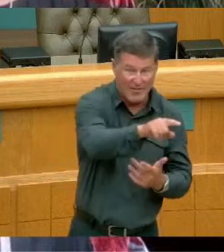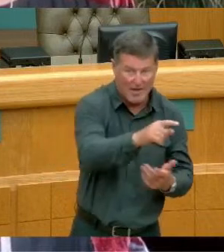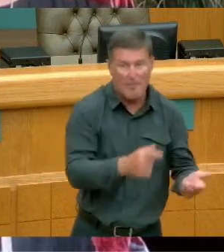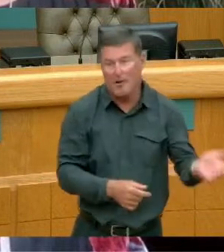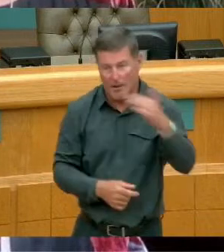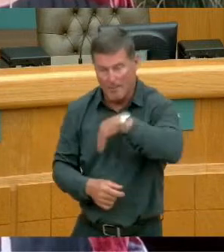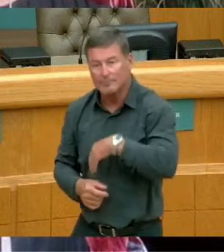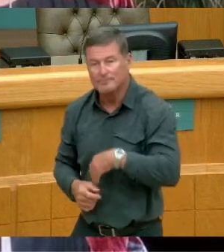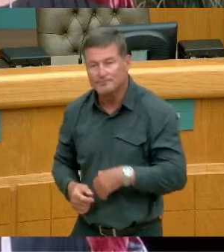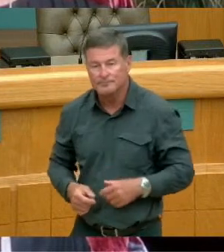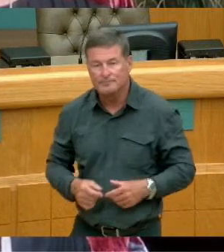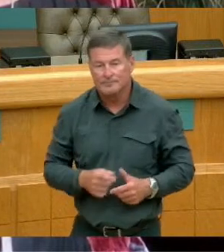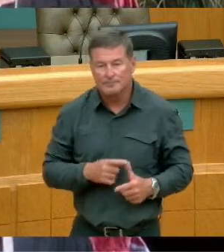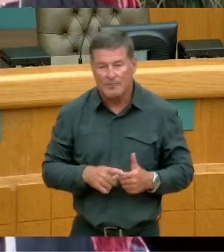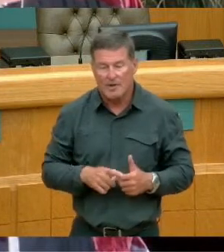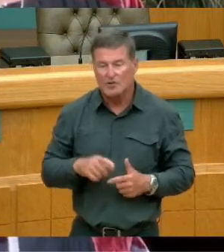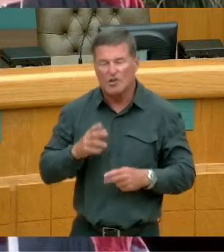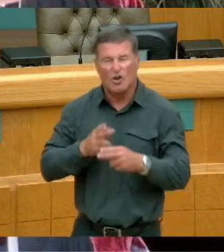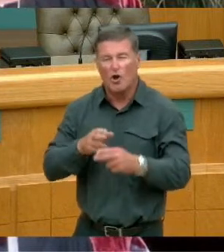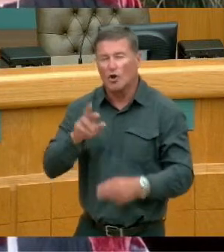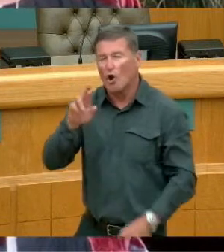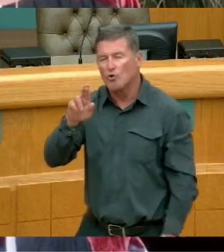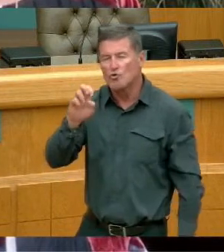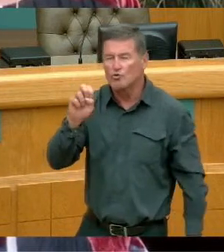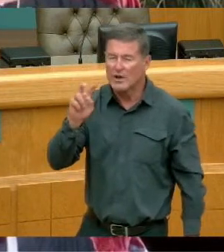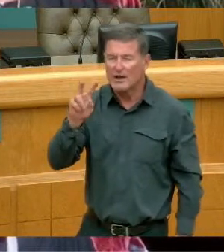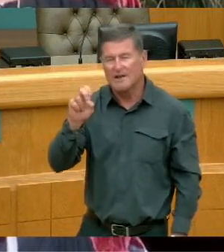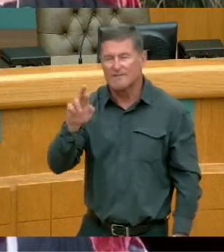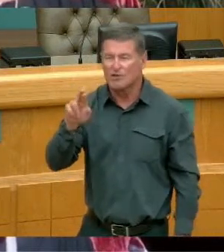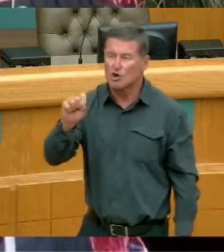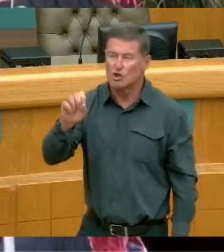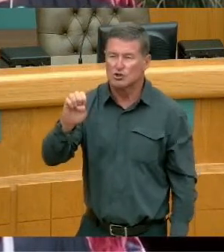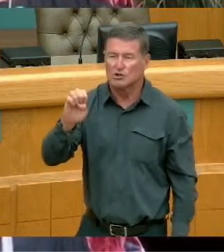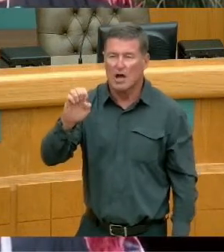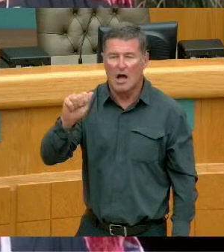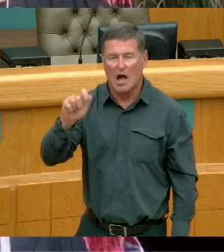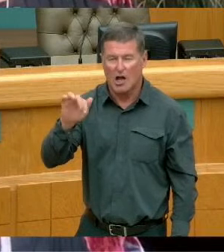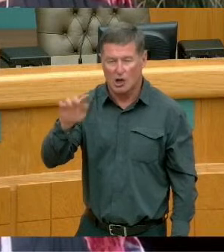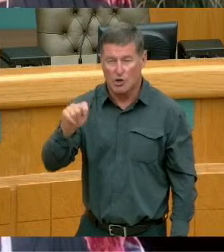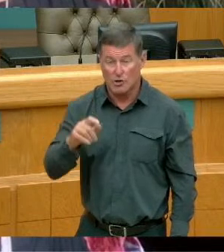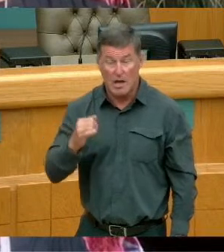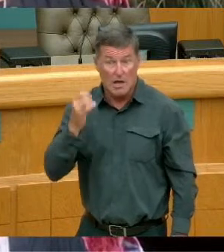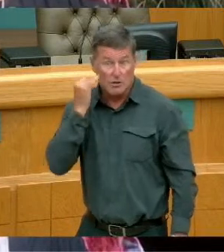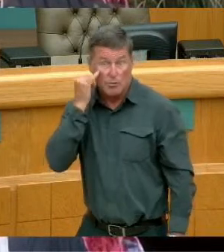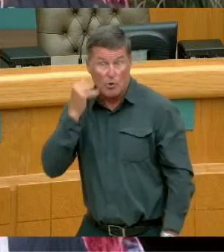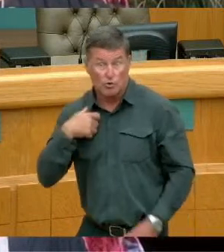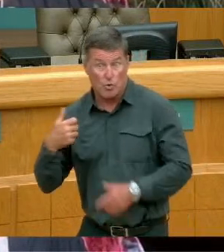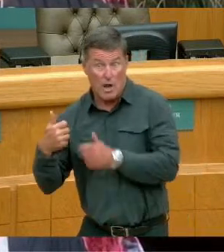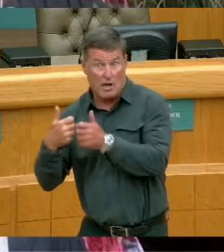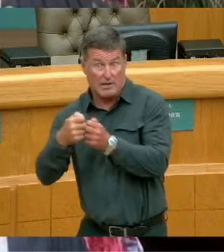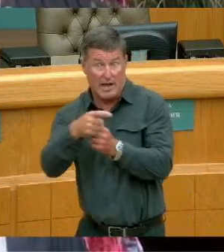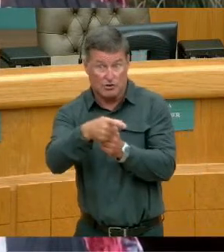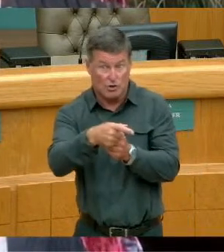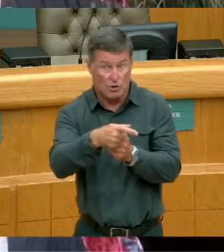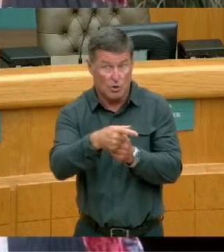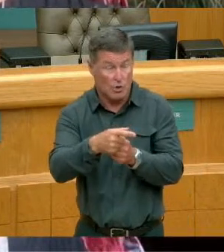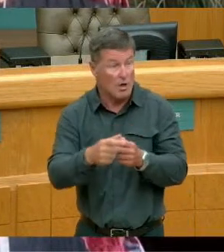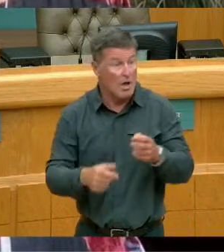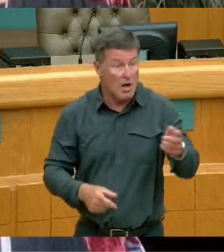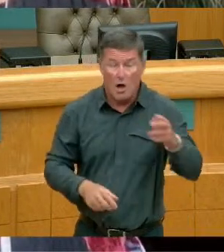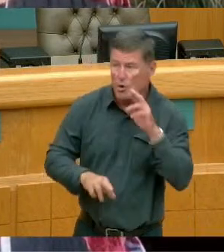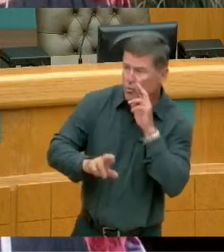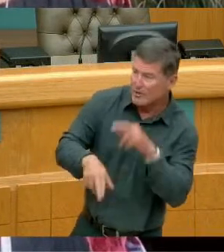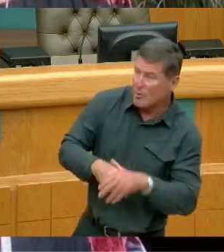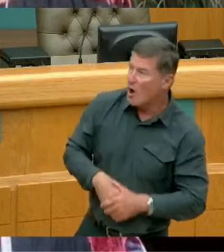or a reverse alert message, please respond to it. I think it's one, yes, I still need to get tested, or two, no, I've already